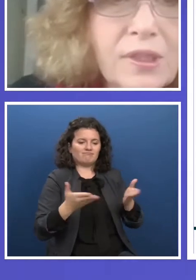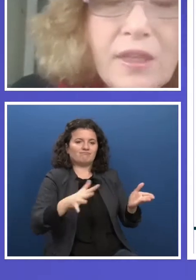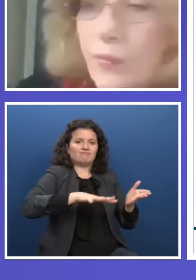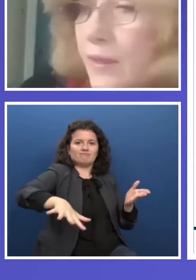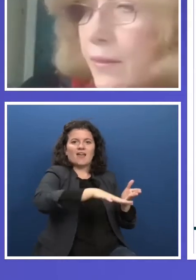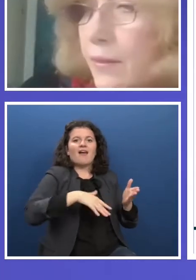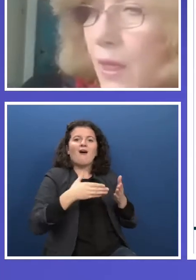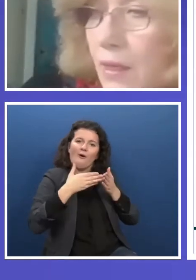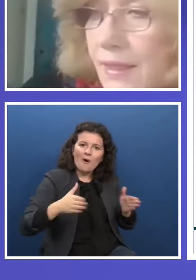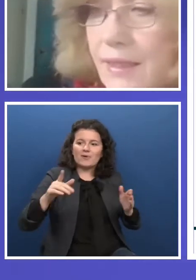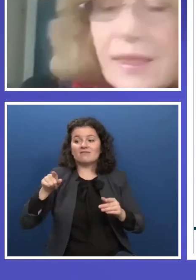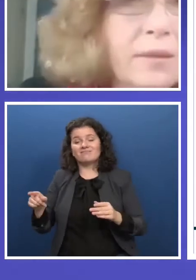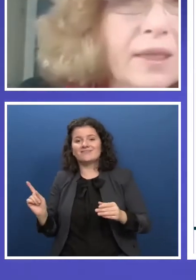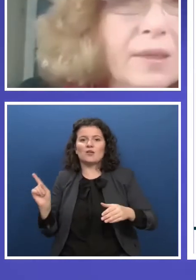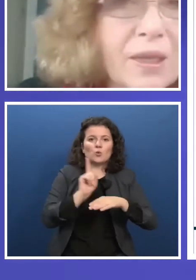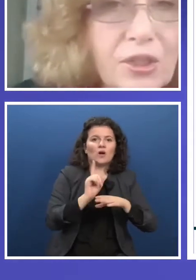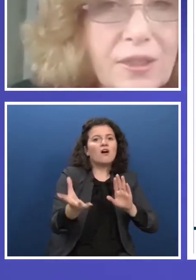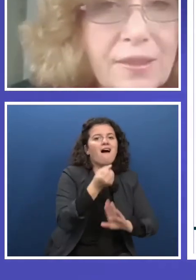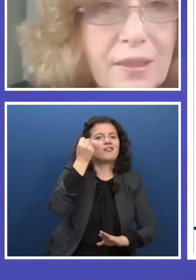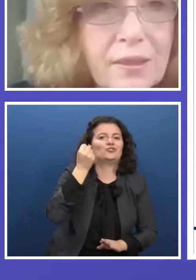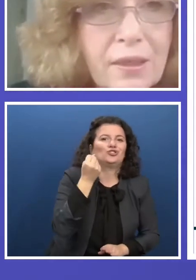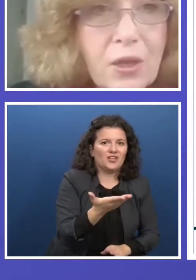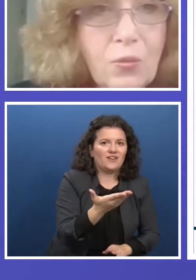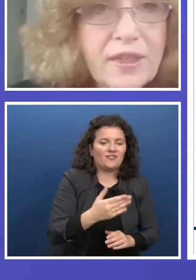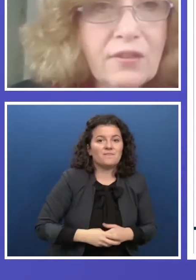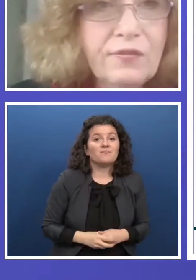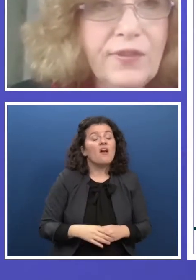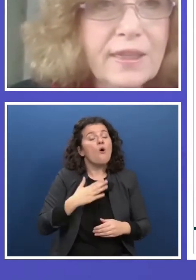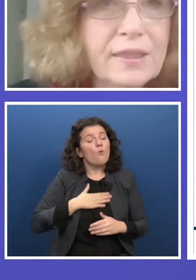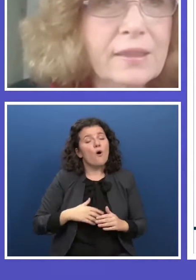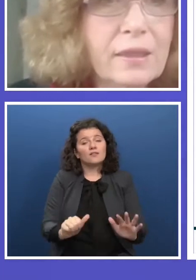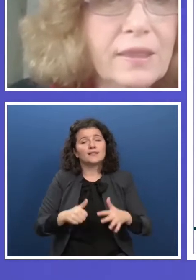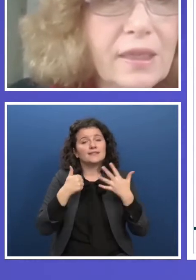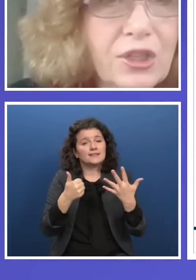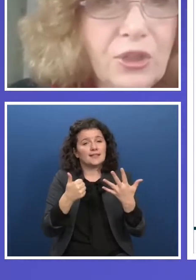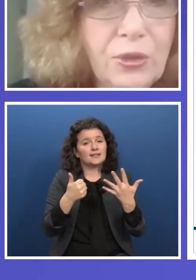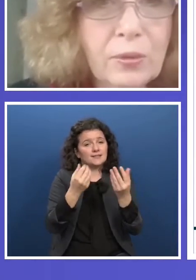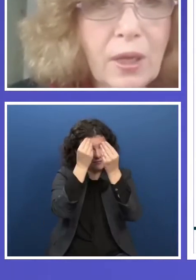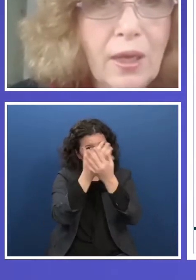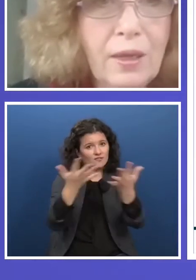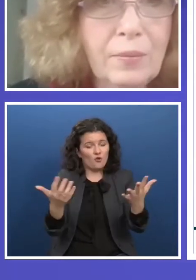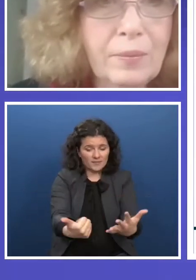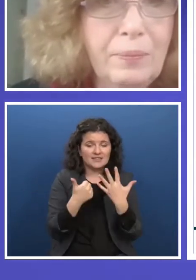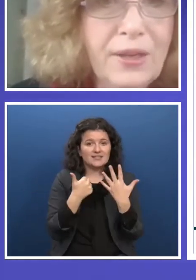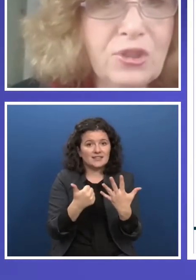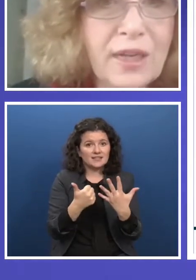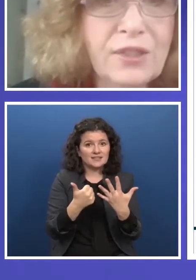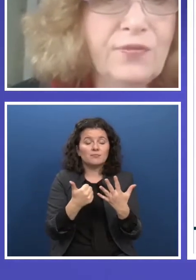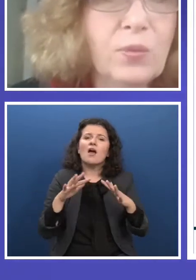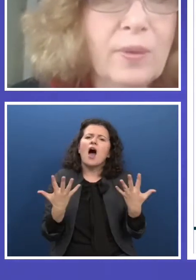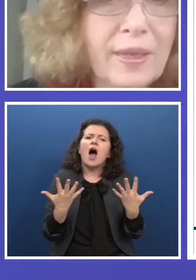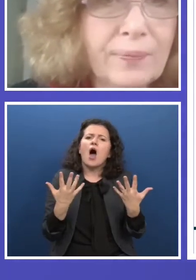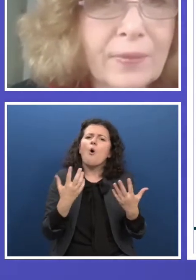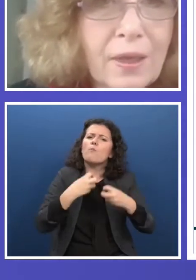So I want to leave with 6 key messages that we can't fix this issue by trying